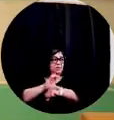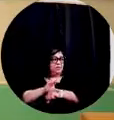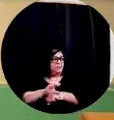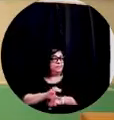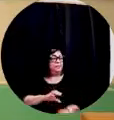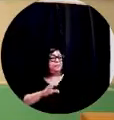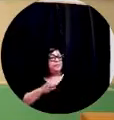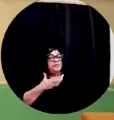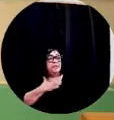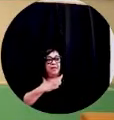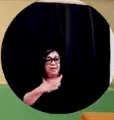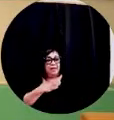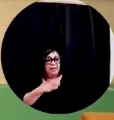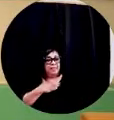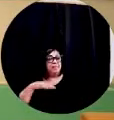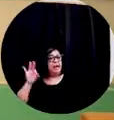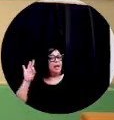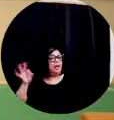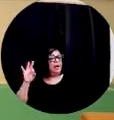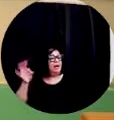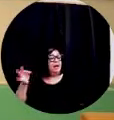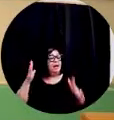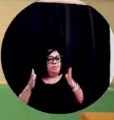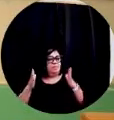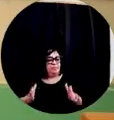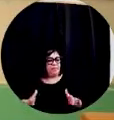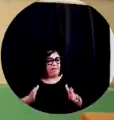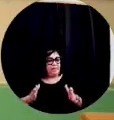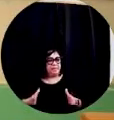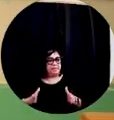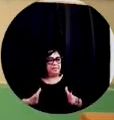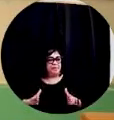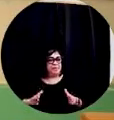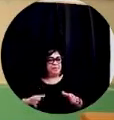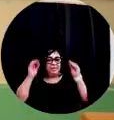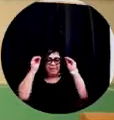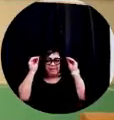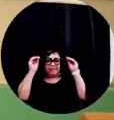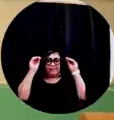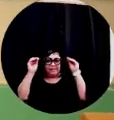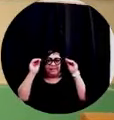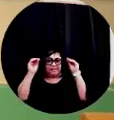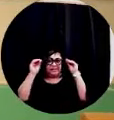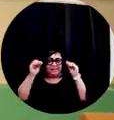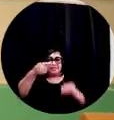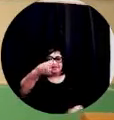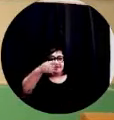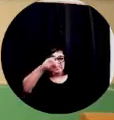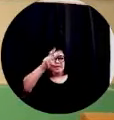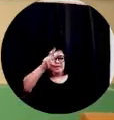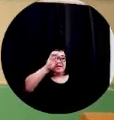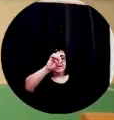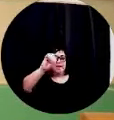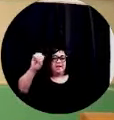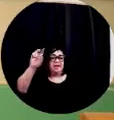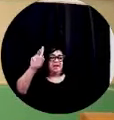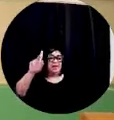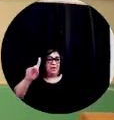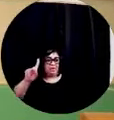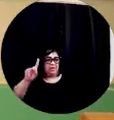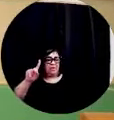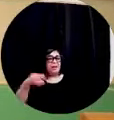stuff. So if I throw some Greek, it ain't because of me. It's because he has pounded it in us. Now, the Greek